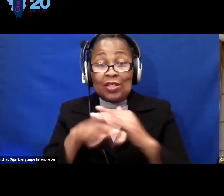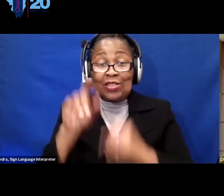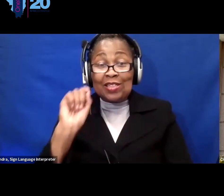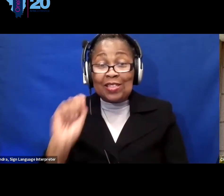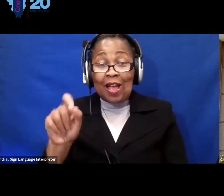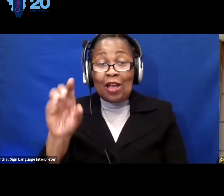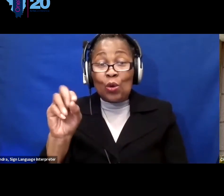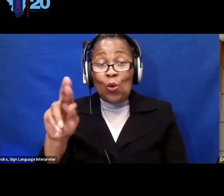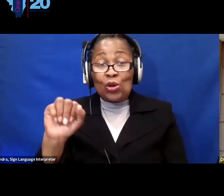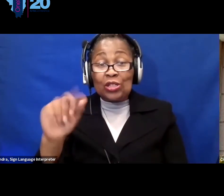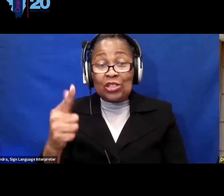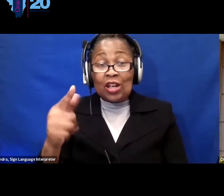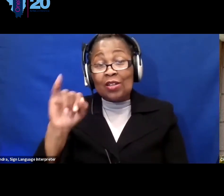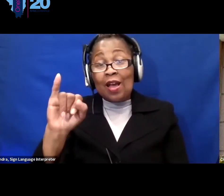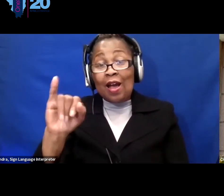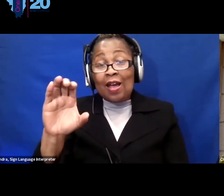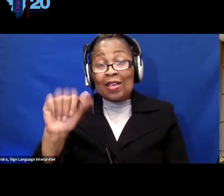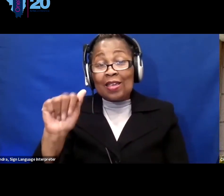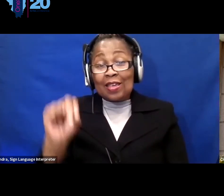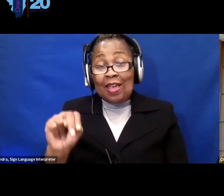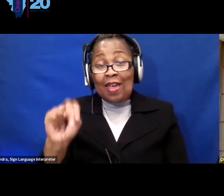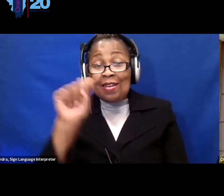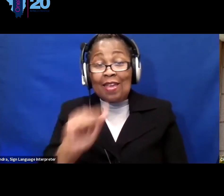ican@chicagoculturalaccess.org. That's